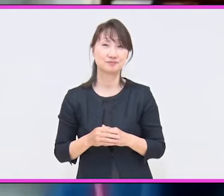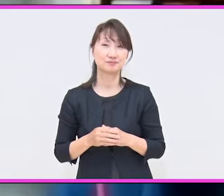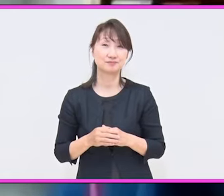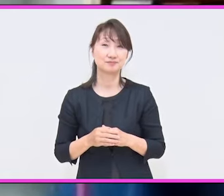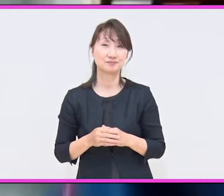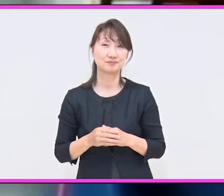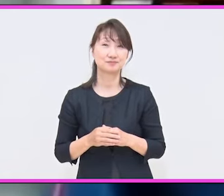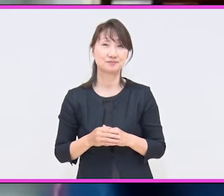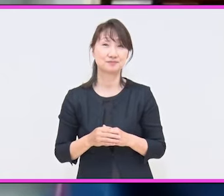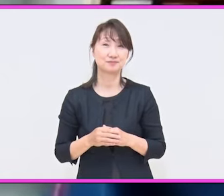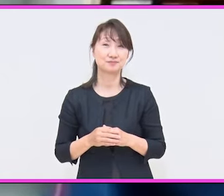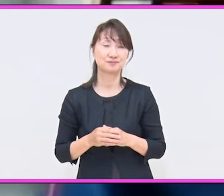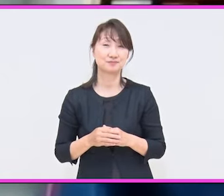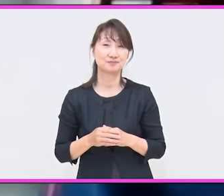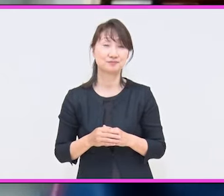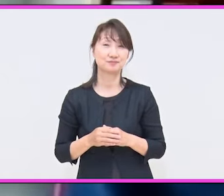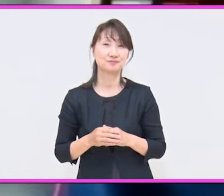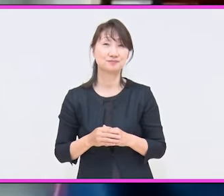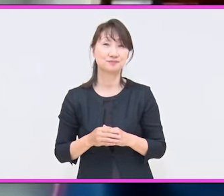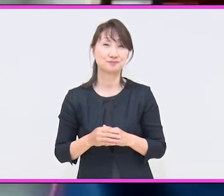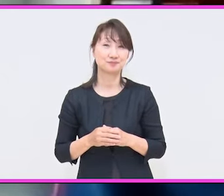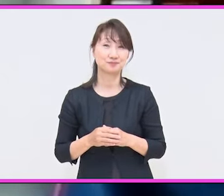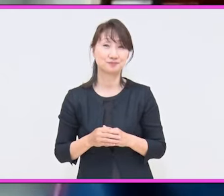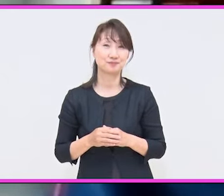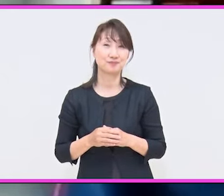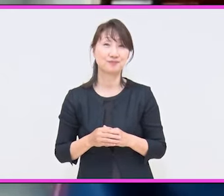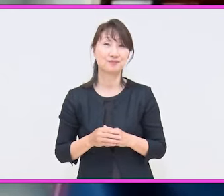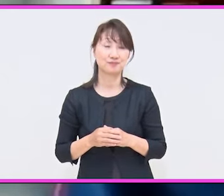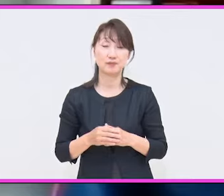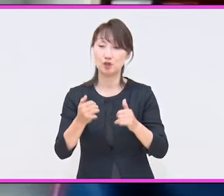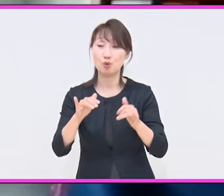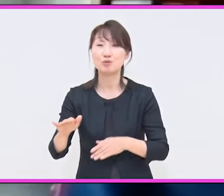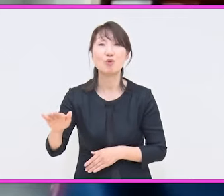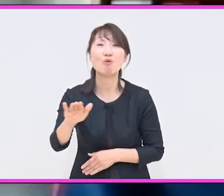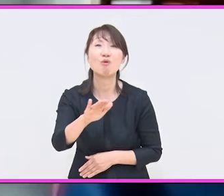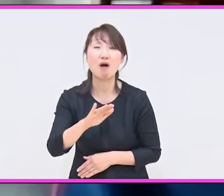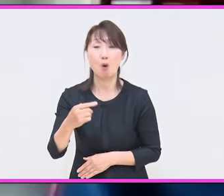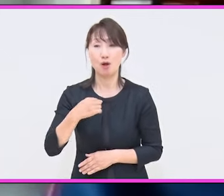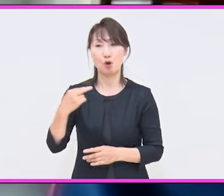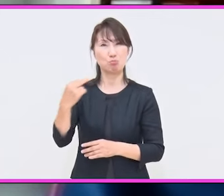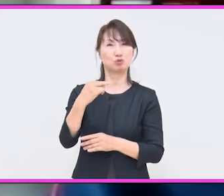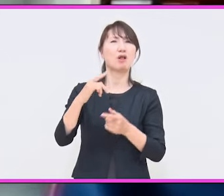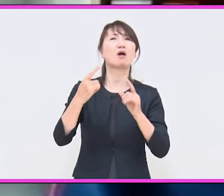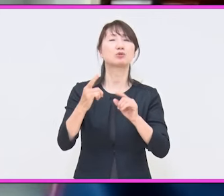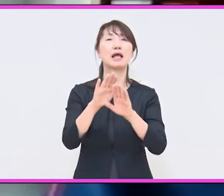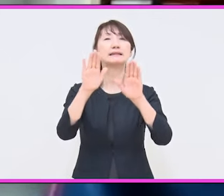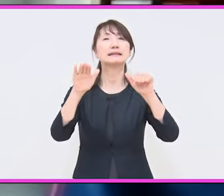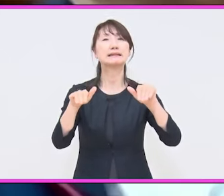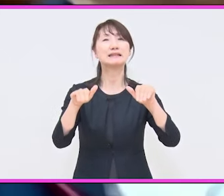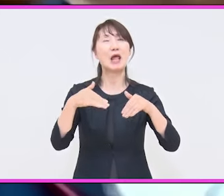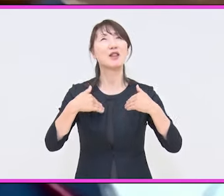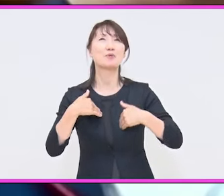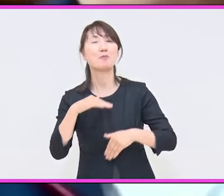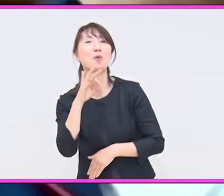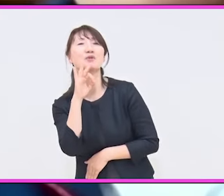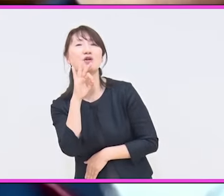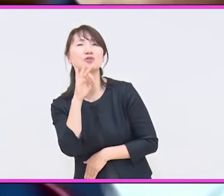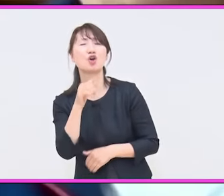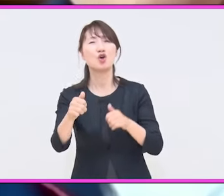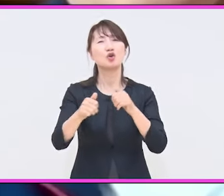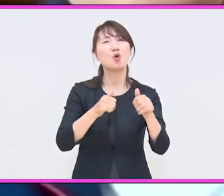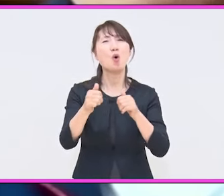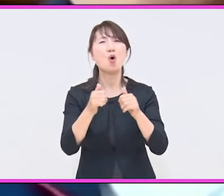anything other than the opening and closing ceremonies. People came for the ceremonies. They didn't come to to see us. And you didn't see people